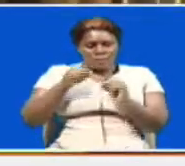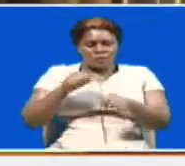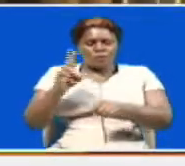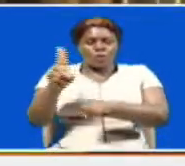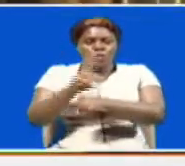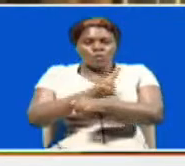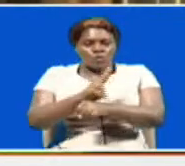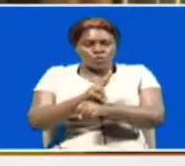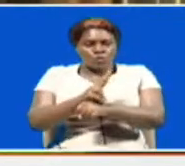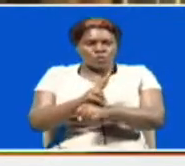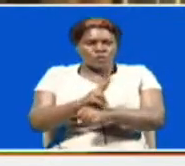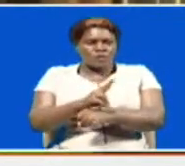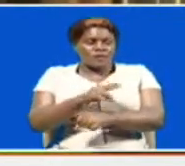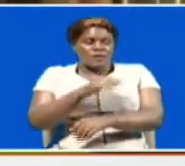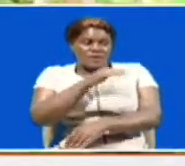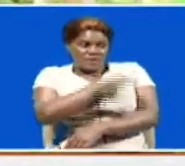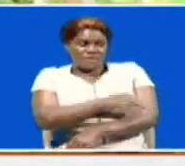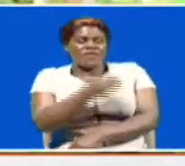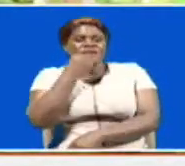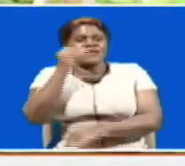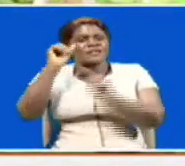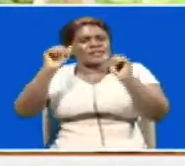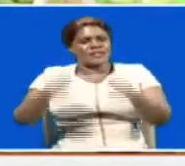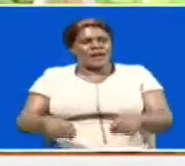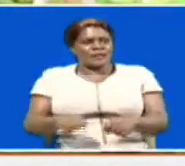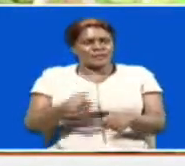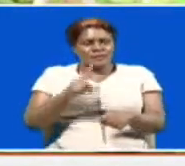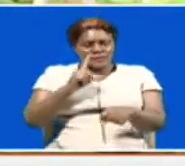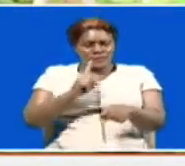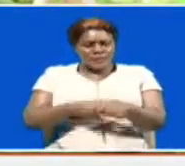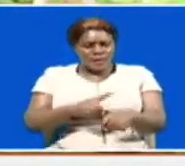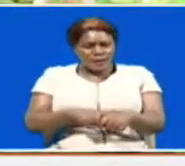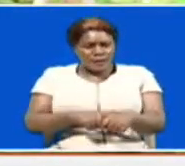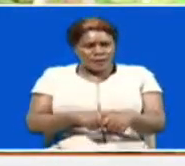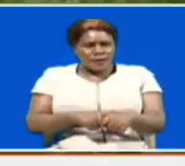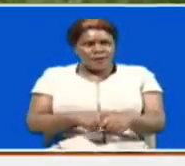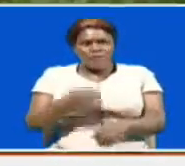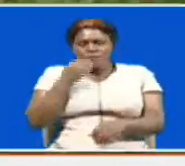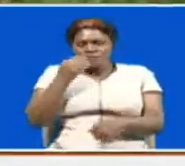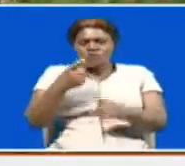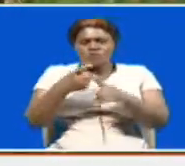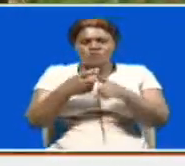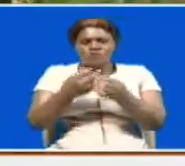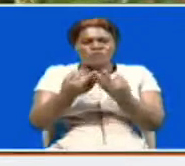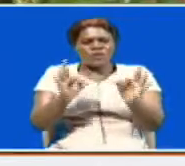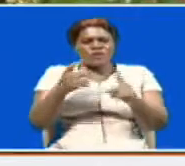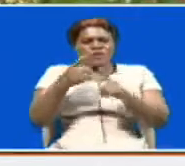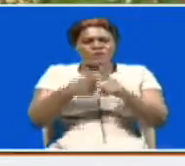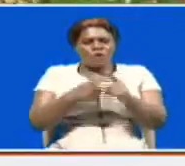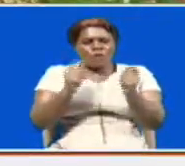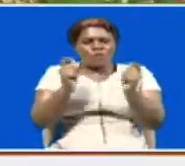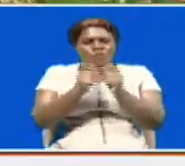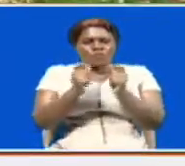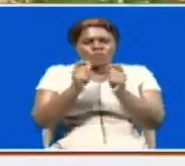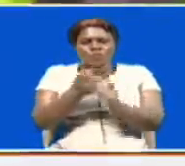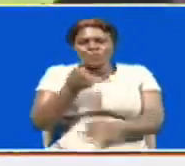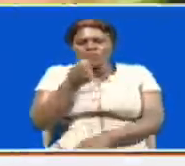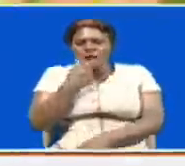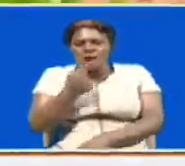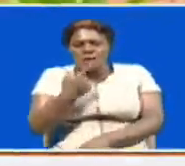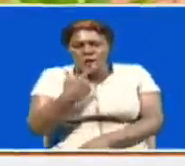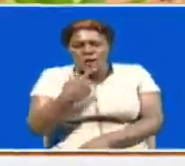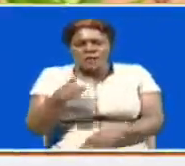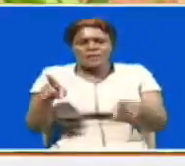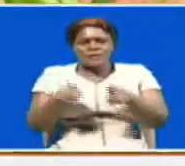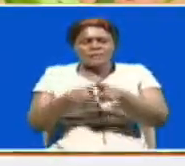na chioni yake unakula. Organic farming is free from use of pesticides, which